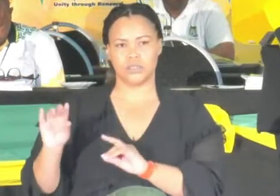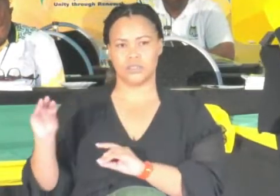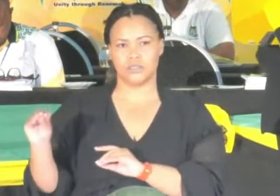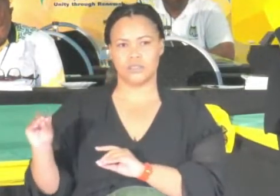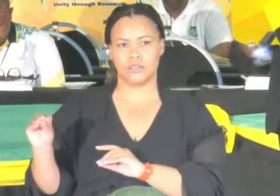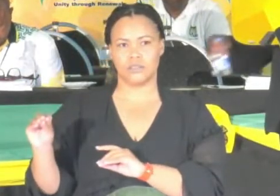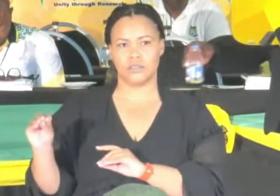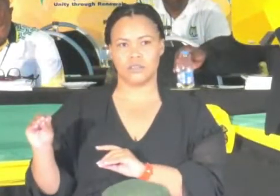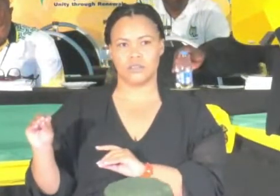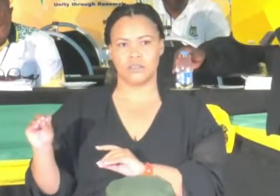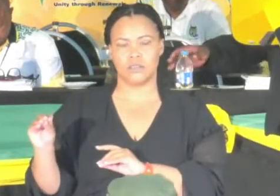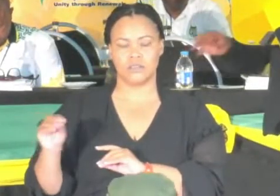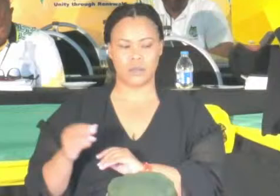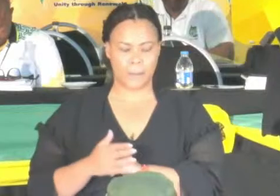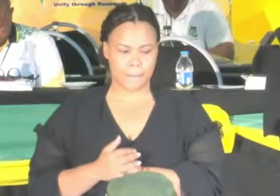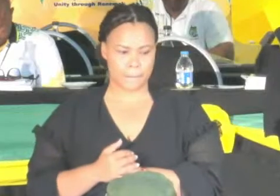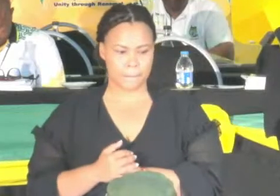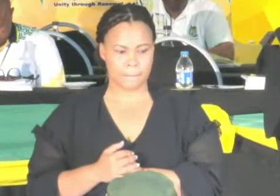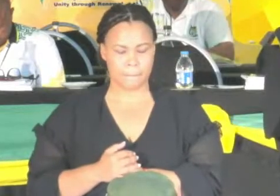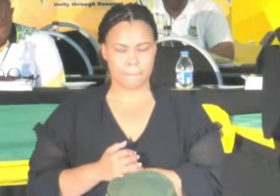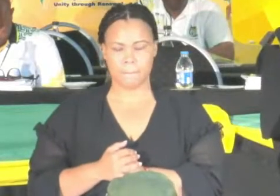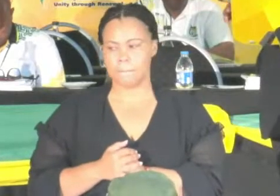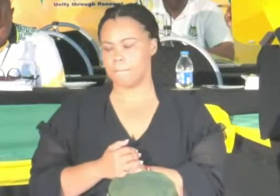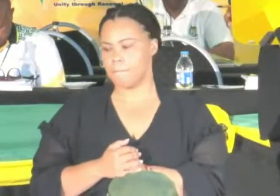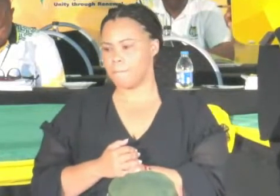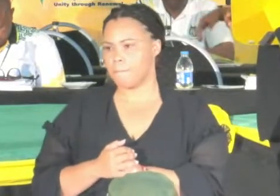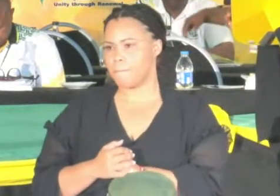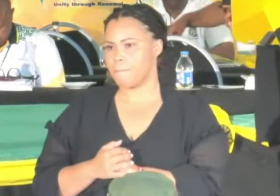We don't have head of policy now,